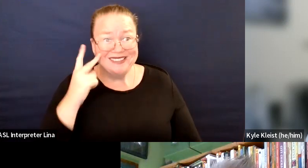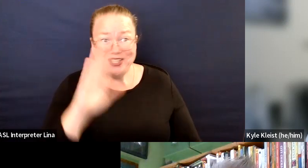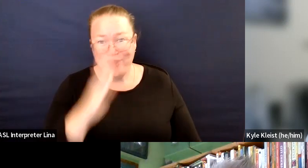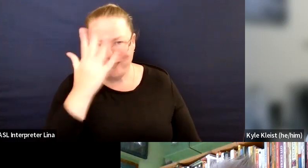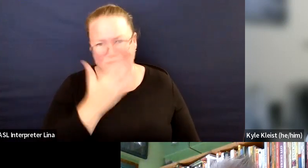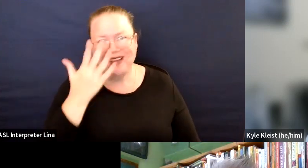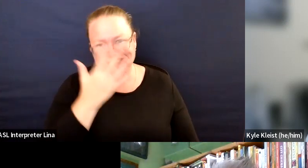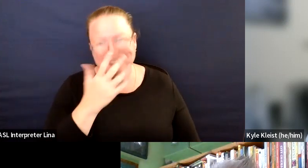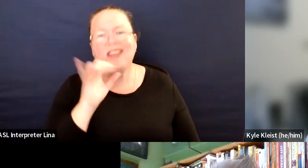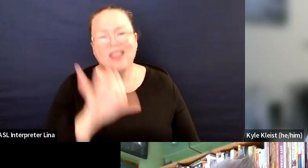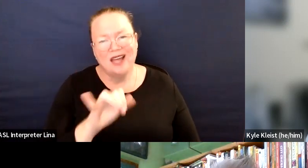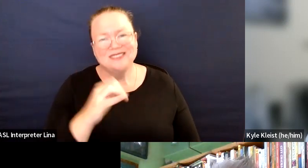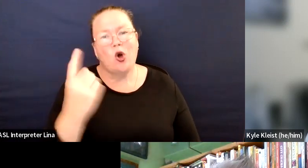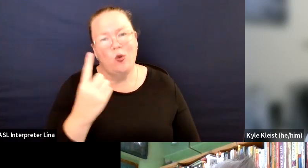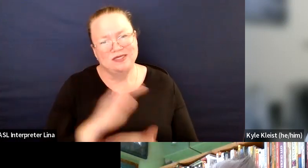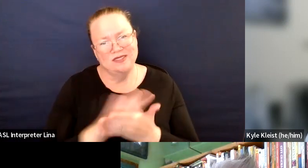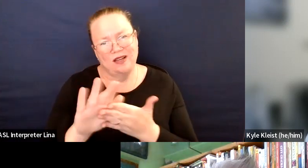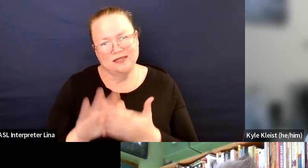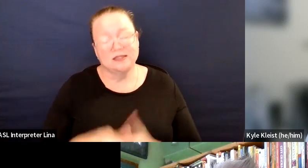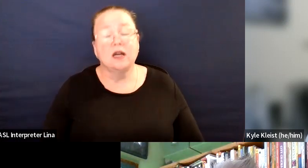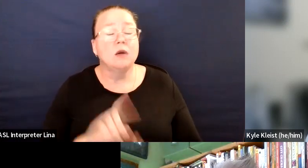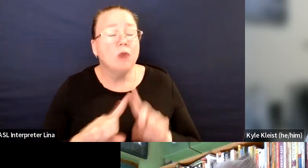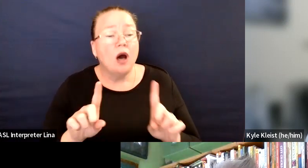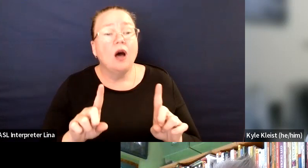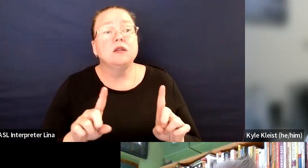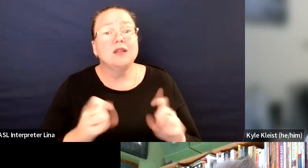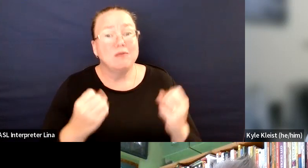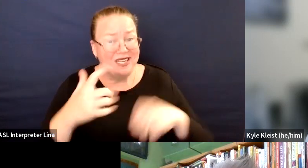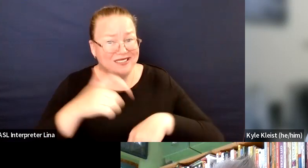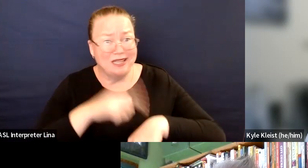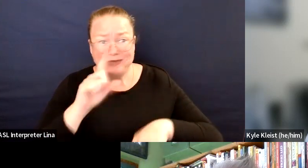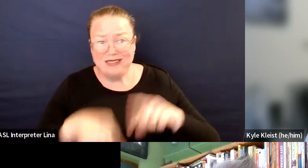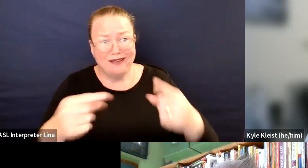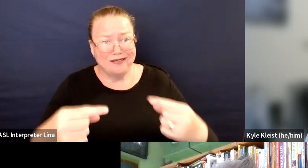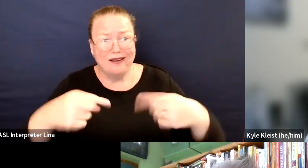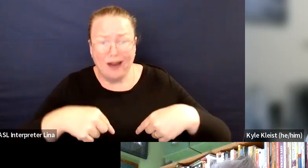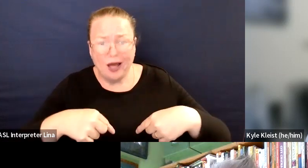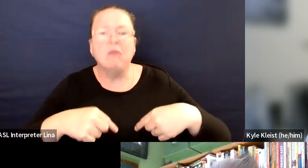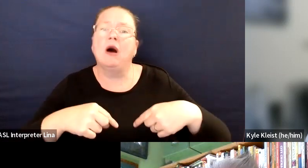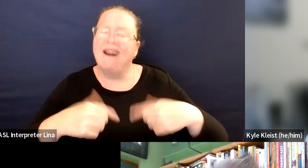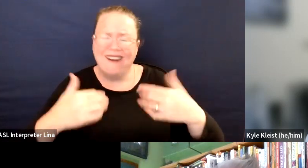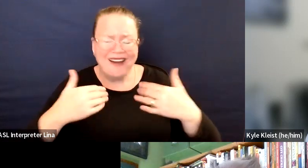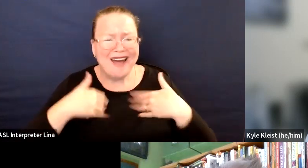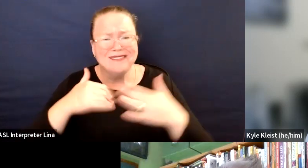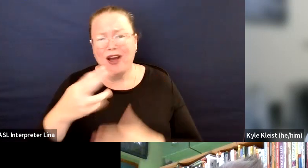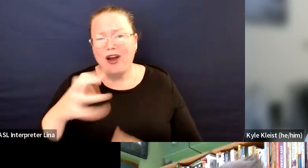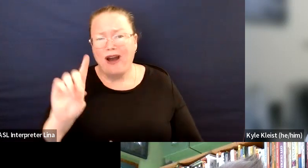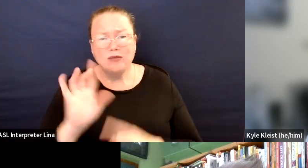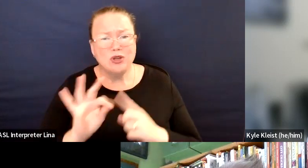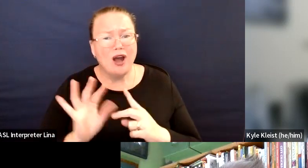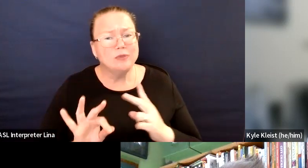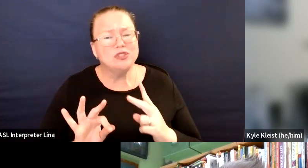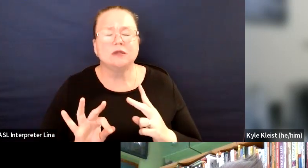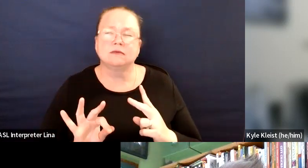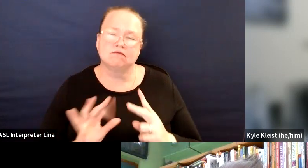faces is always a nice thing. But for those that many times can't make it, even having the hybrid option is